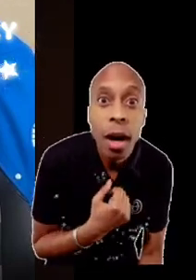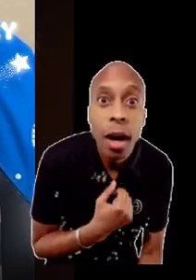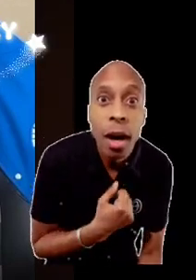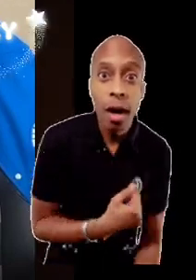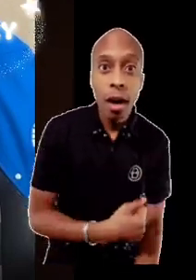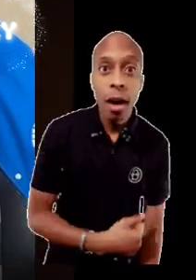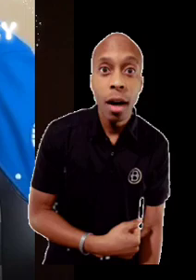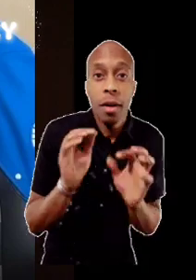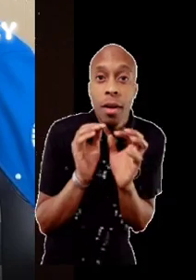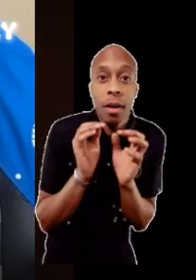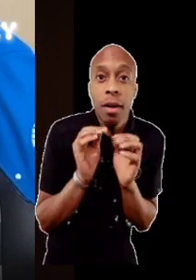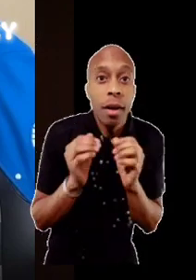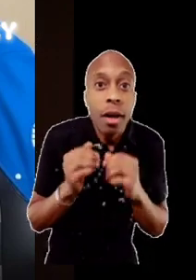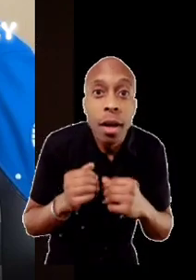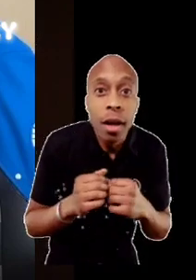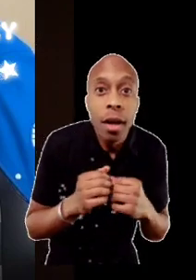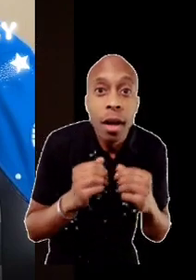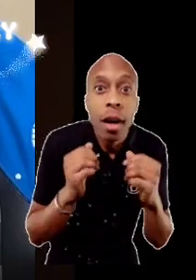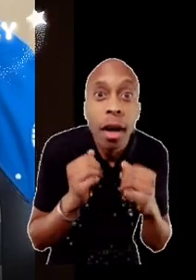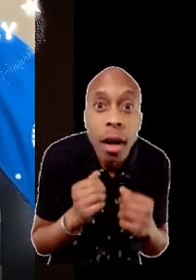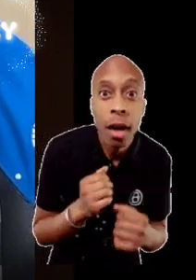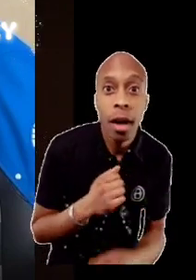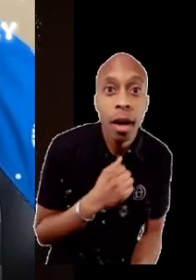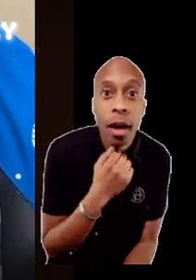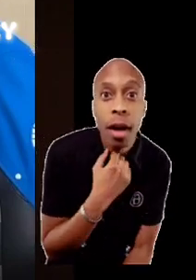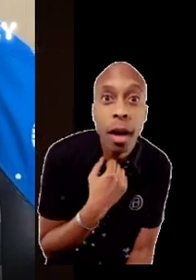Hey, whoa.